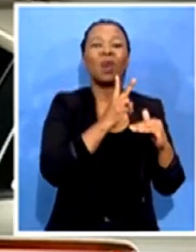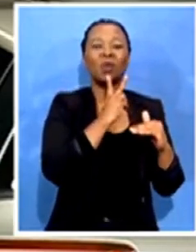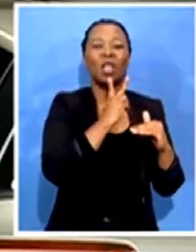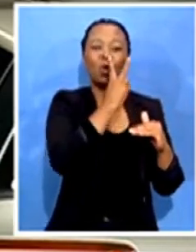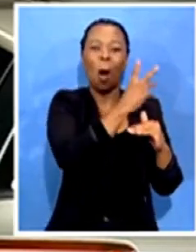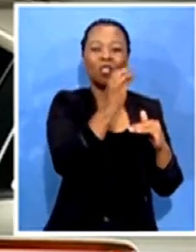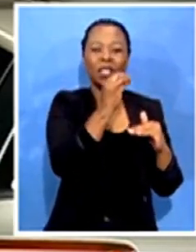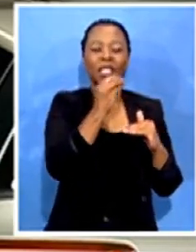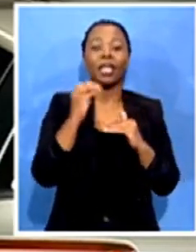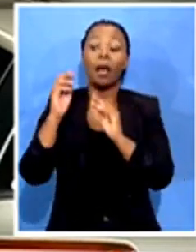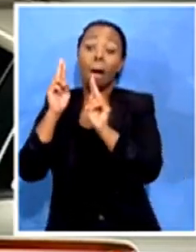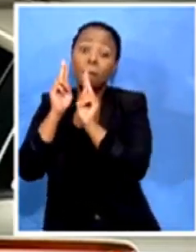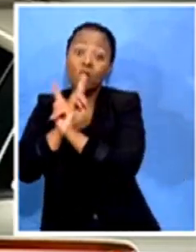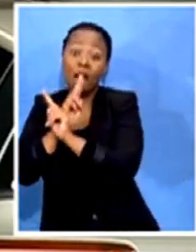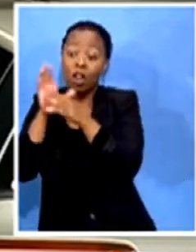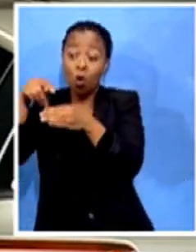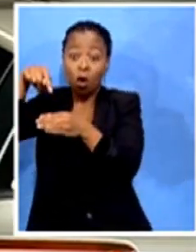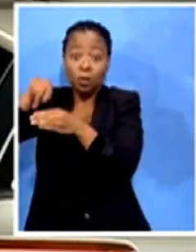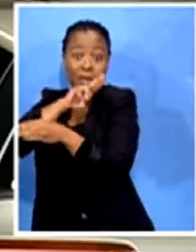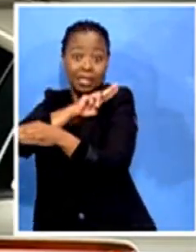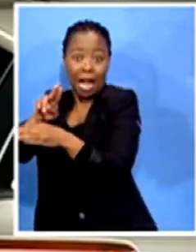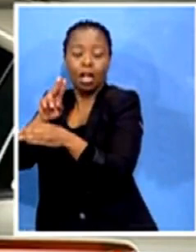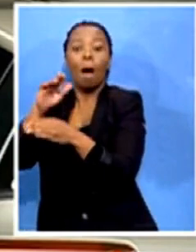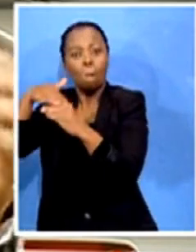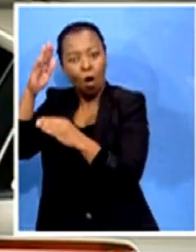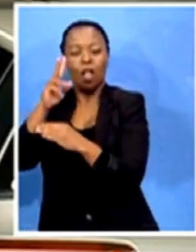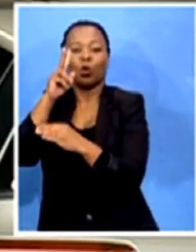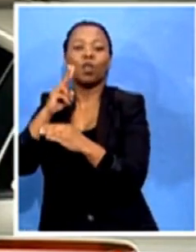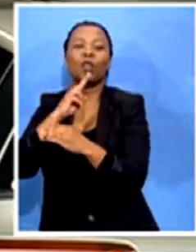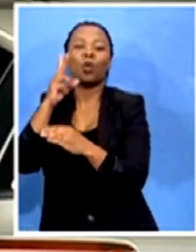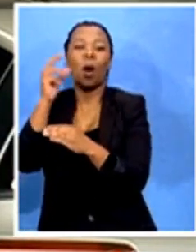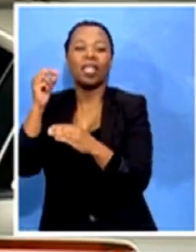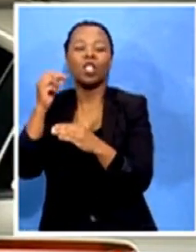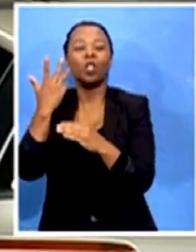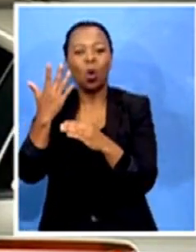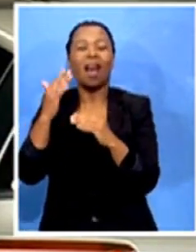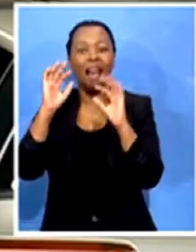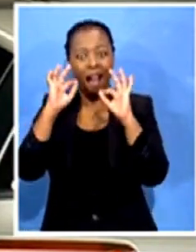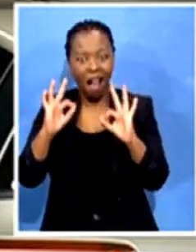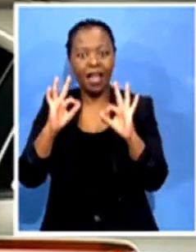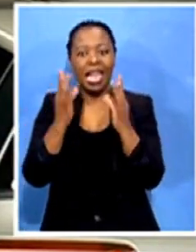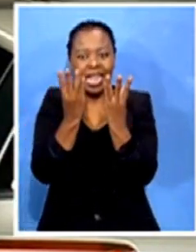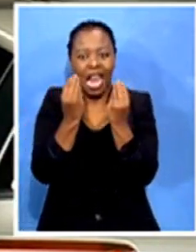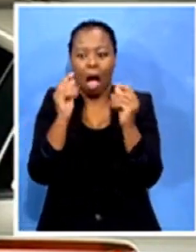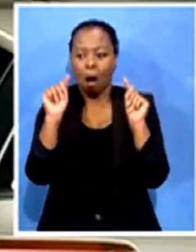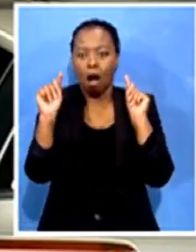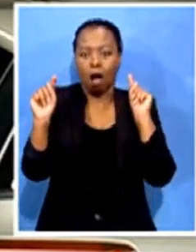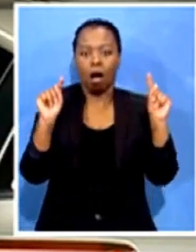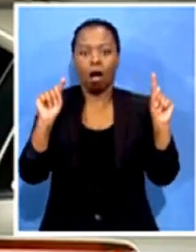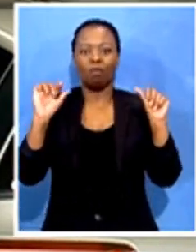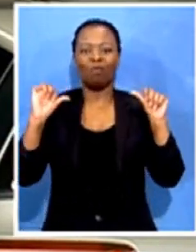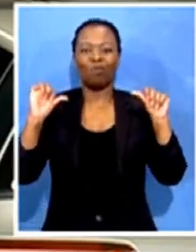private hospitals. So the exact accurate number is something we will give when we do a media briefing